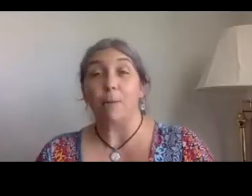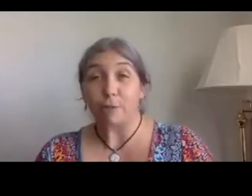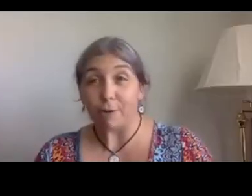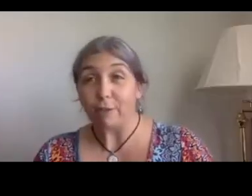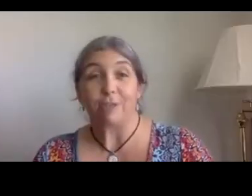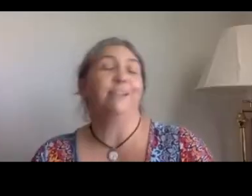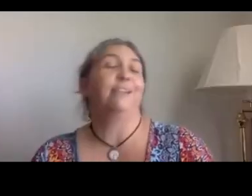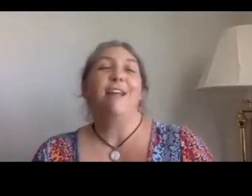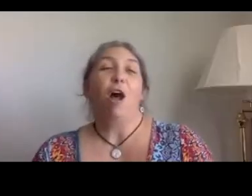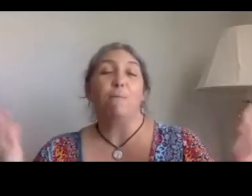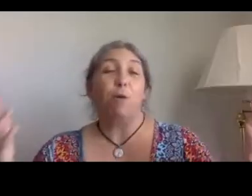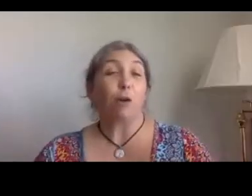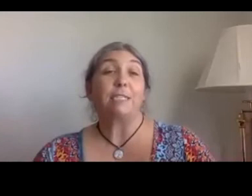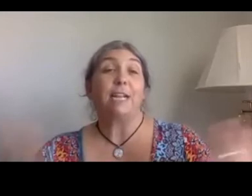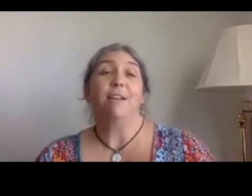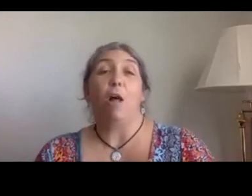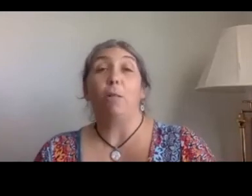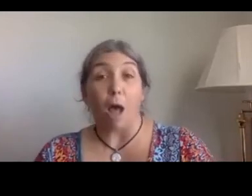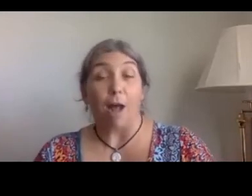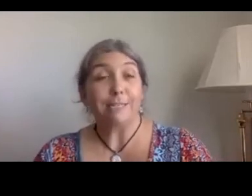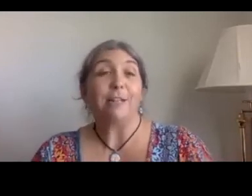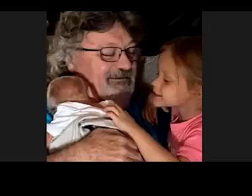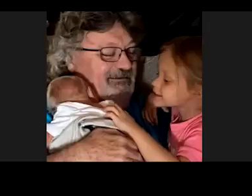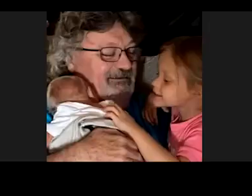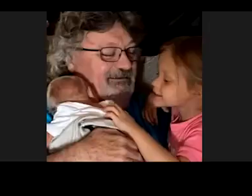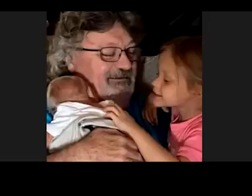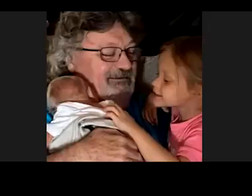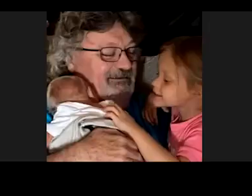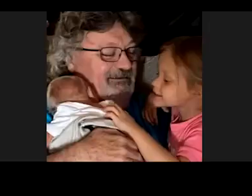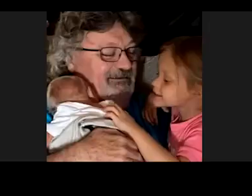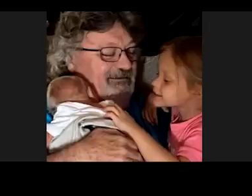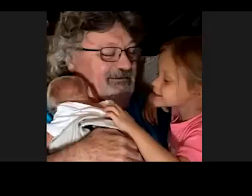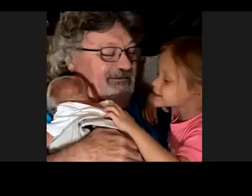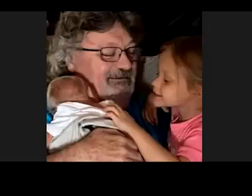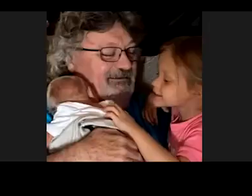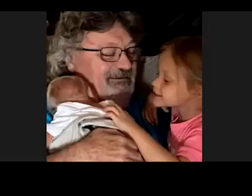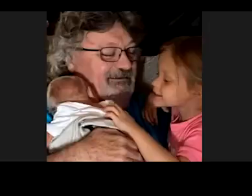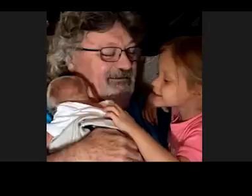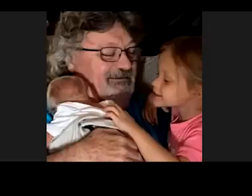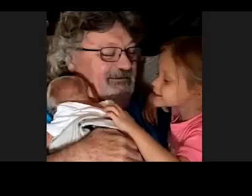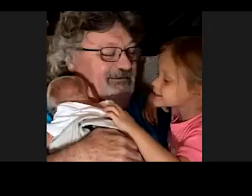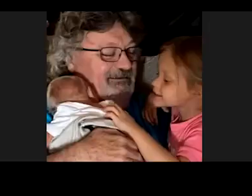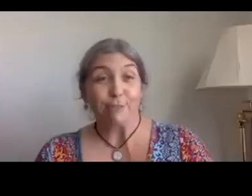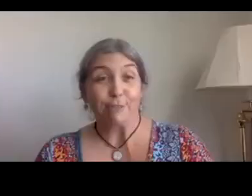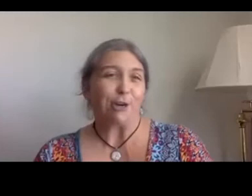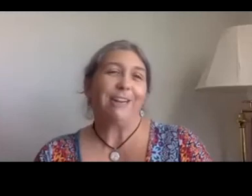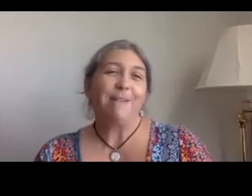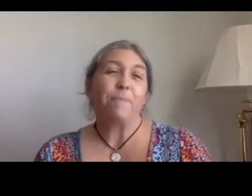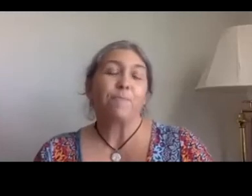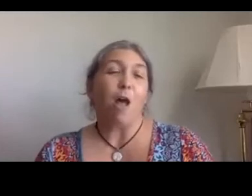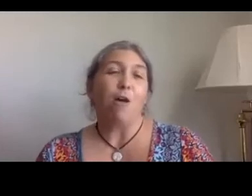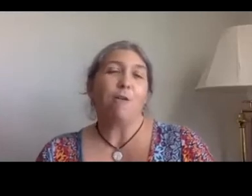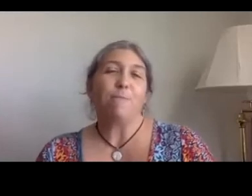sandwich generation person a lot the last couple of years, and the pandemic just accentuated this